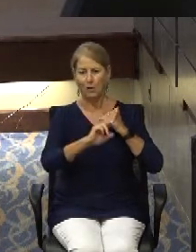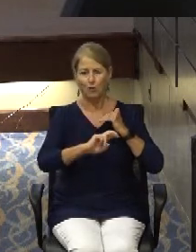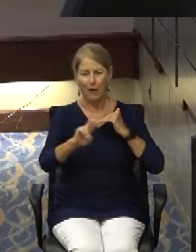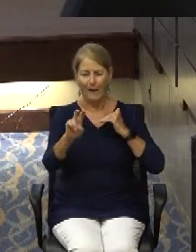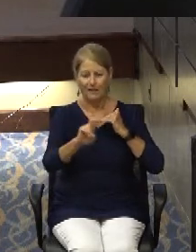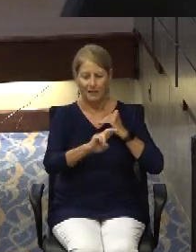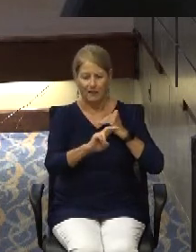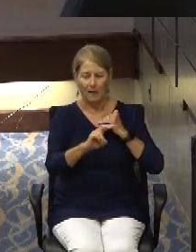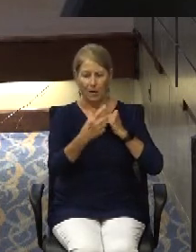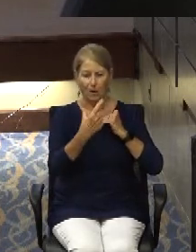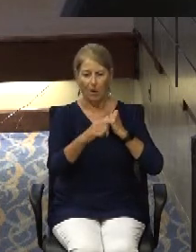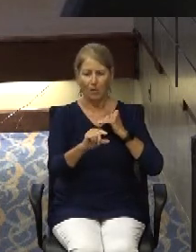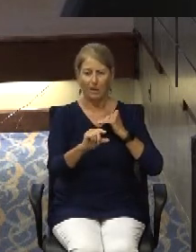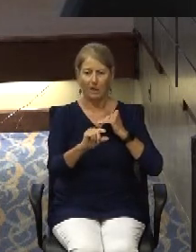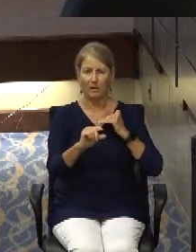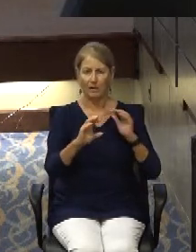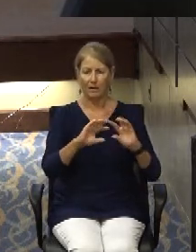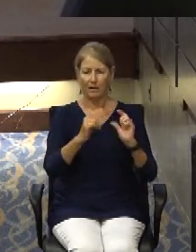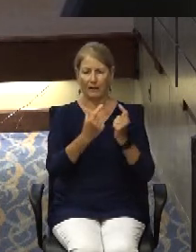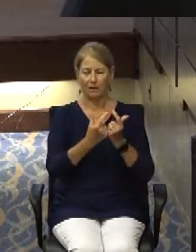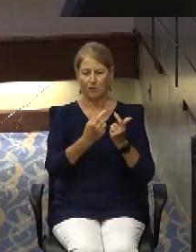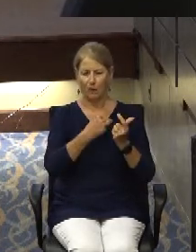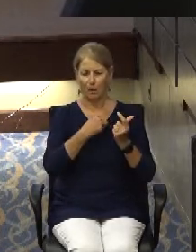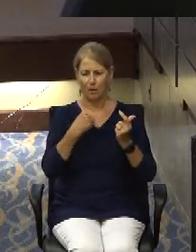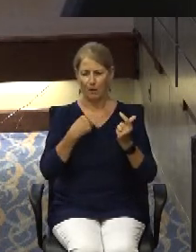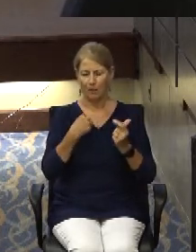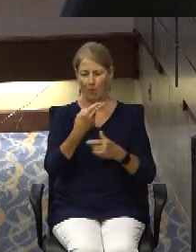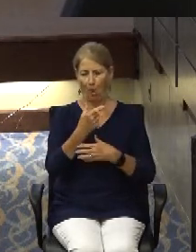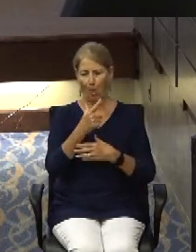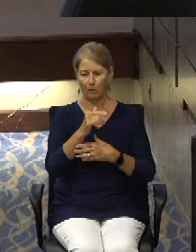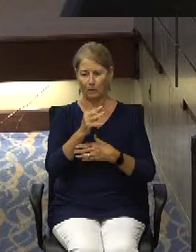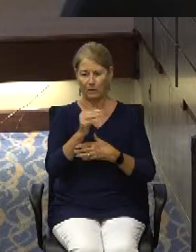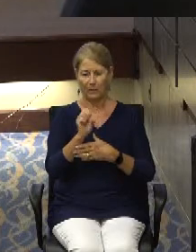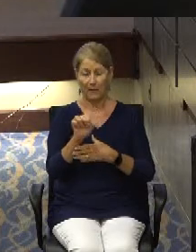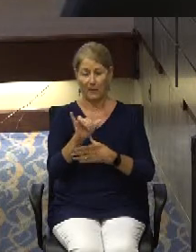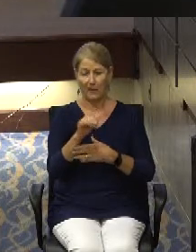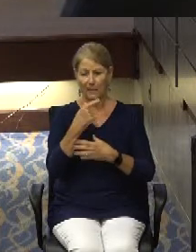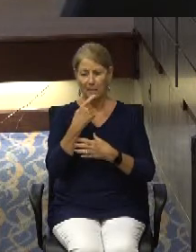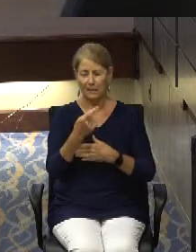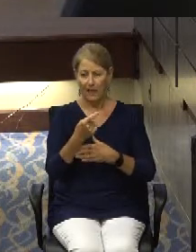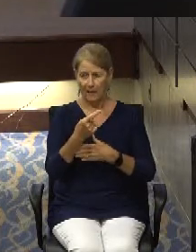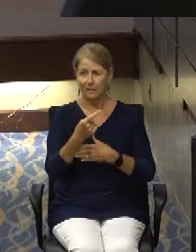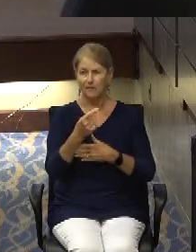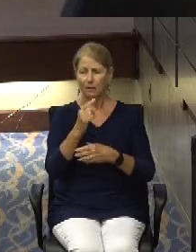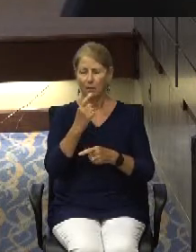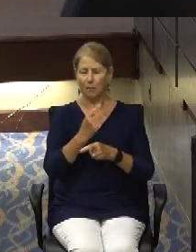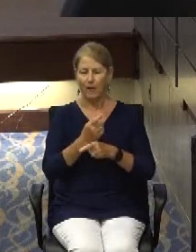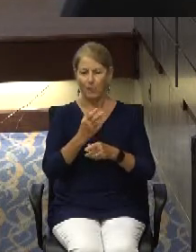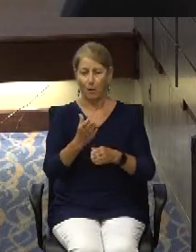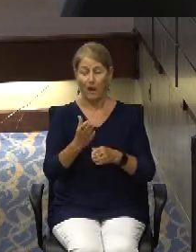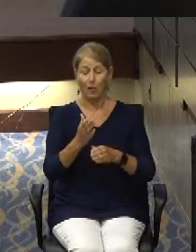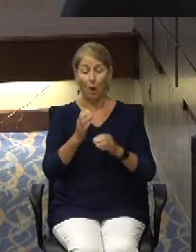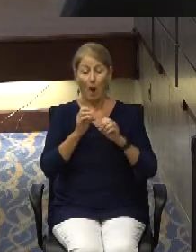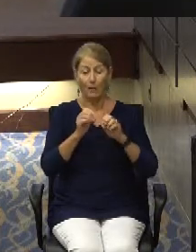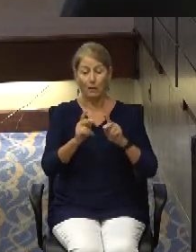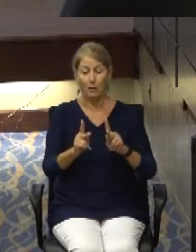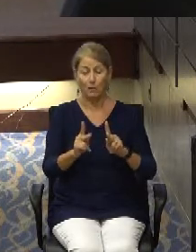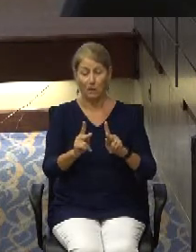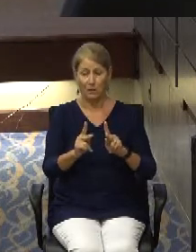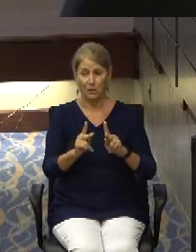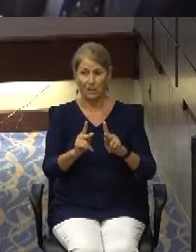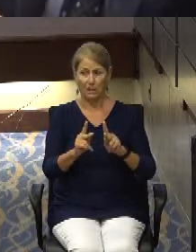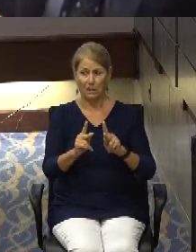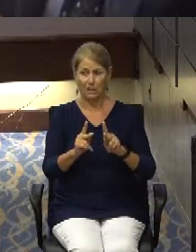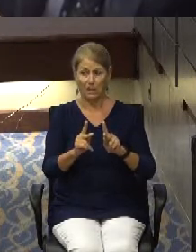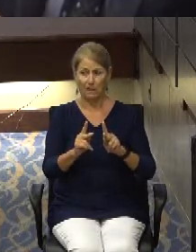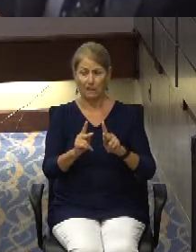Echoing Councilmember Holmes' comments, I think this is the right direction, so thank you both. I think the opportunity that I really see in